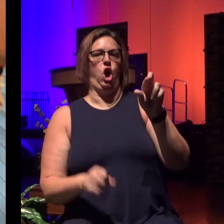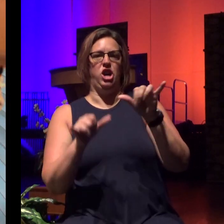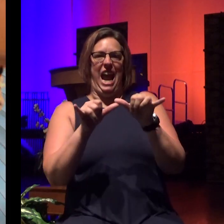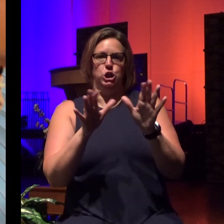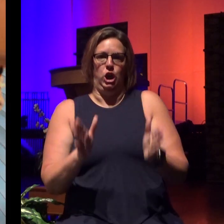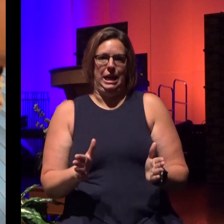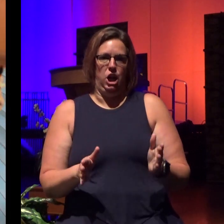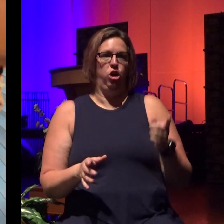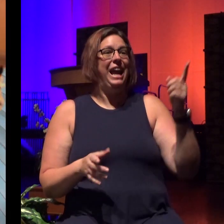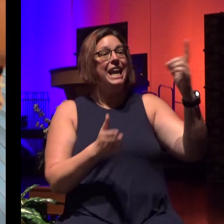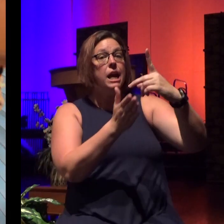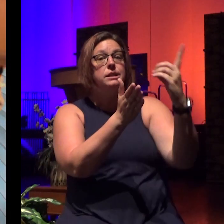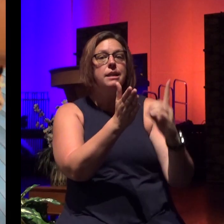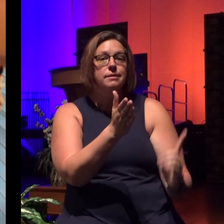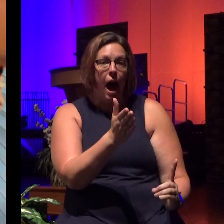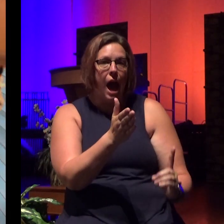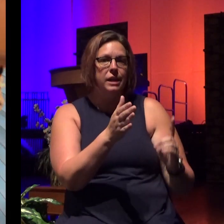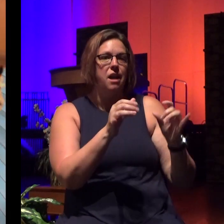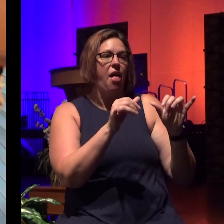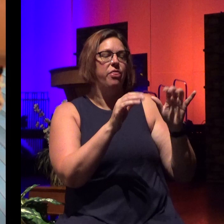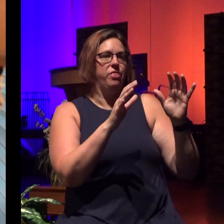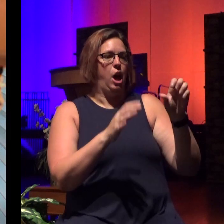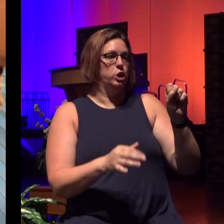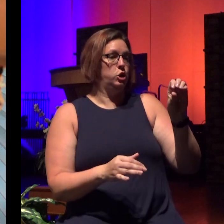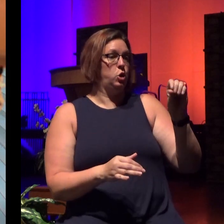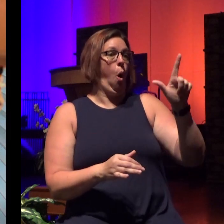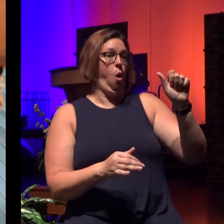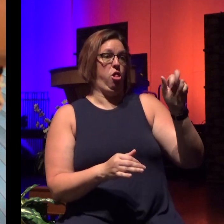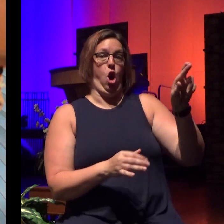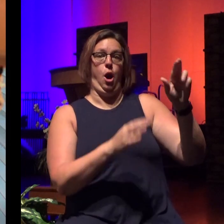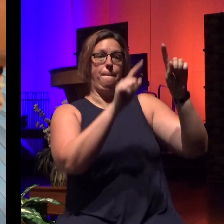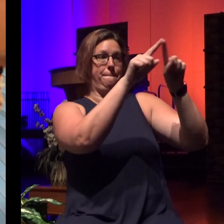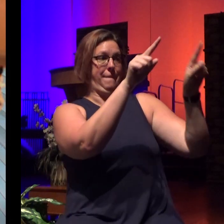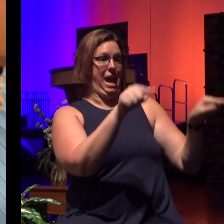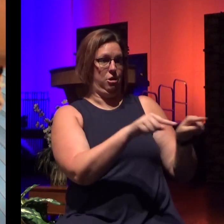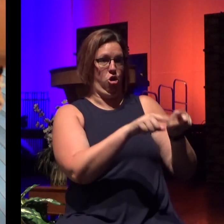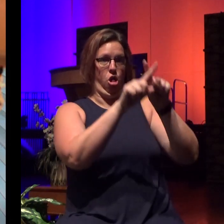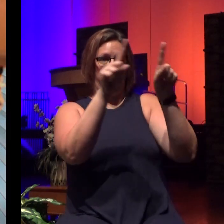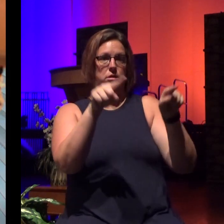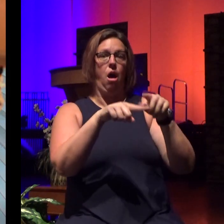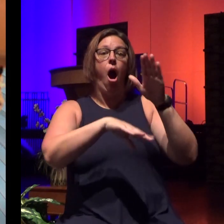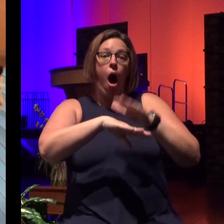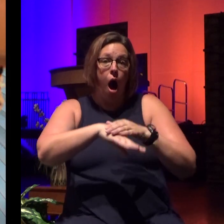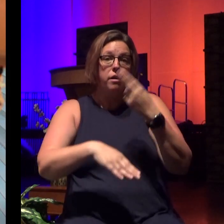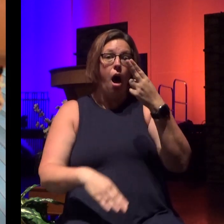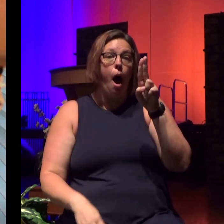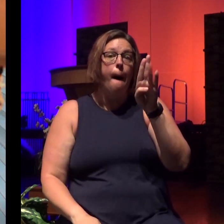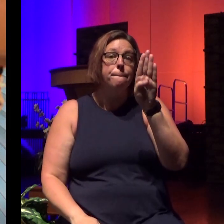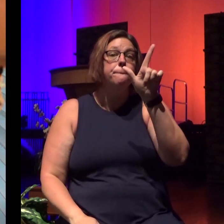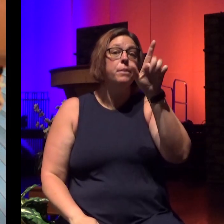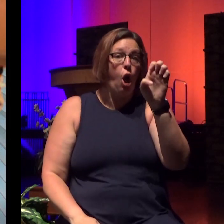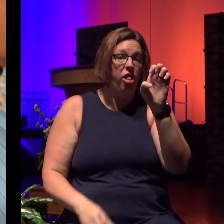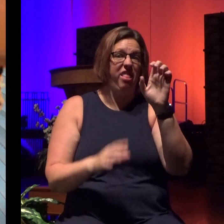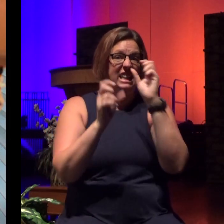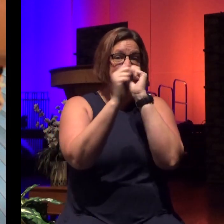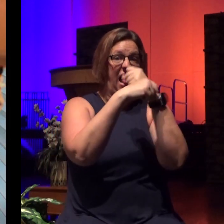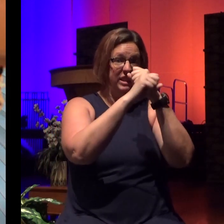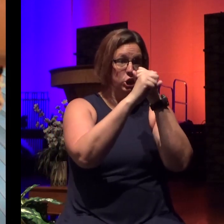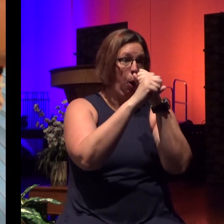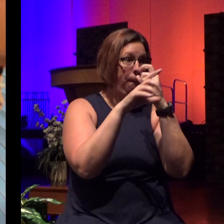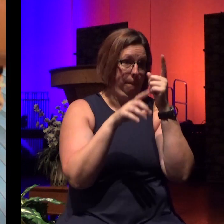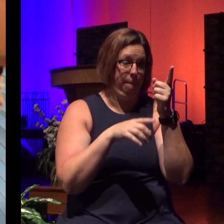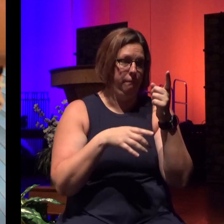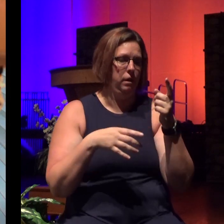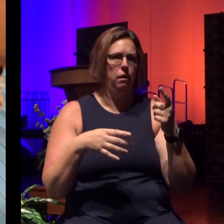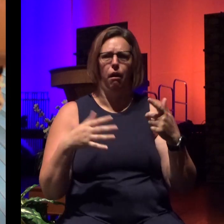solar panels on the Hubble telescope and made a huge impact. Yeah, isn't that wonderful? A contribution, did big